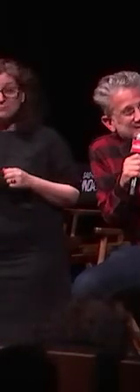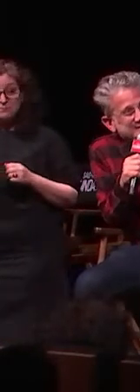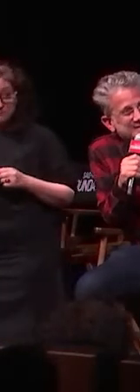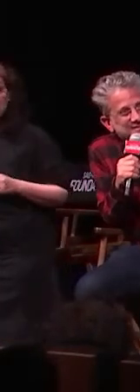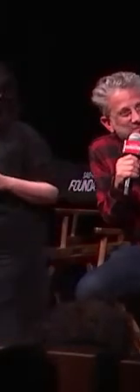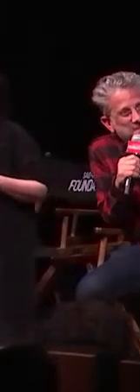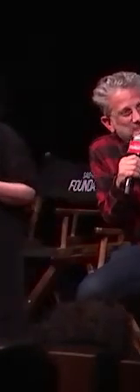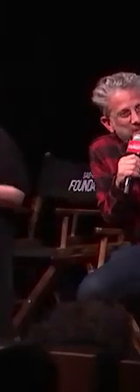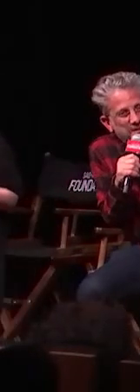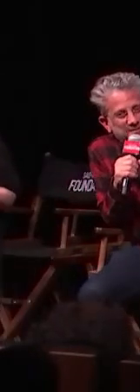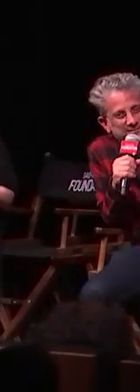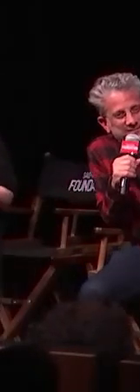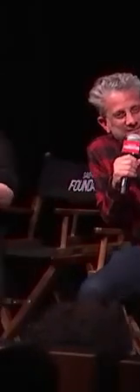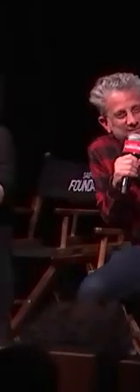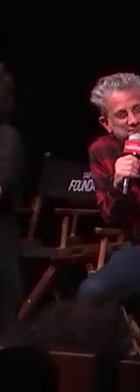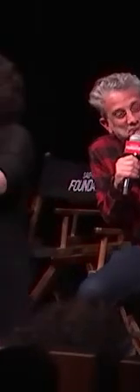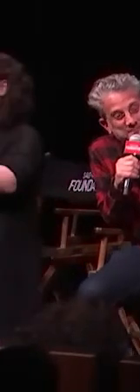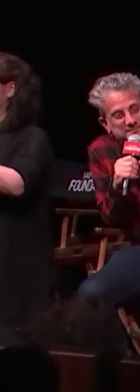English. Okay.